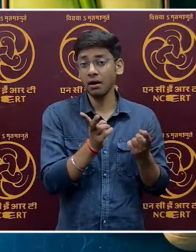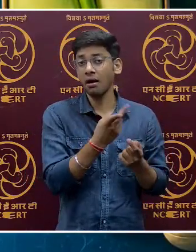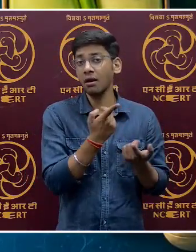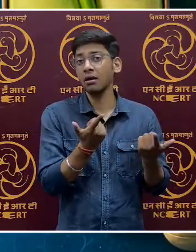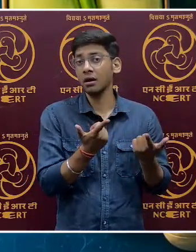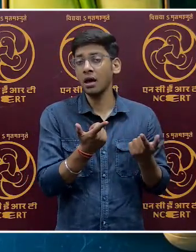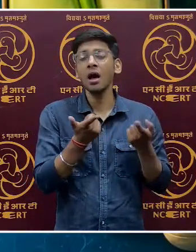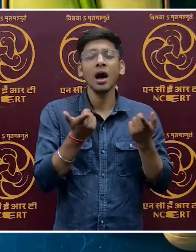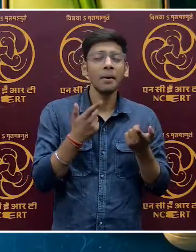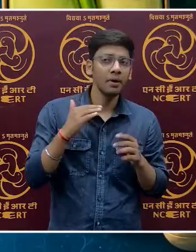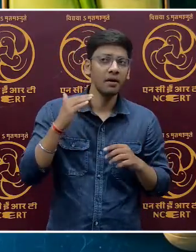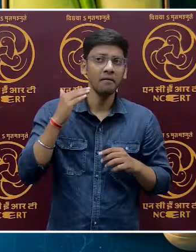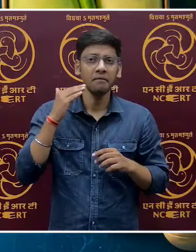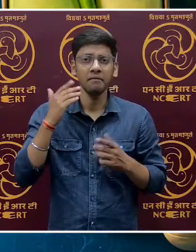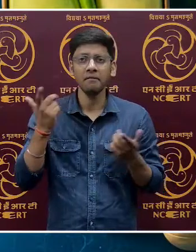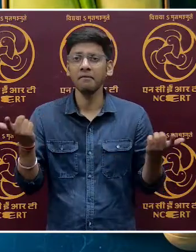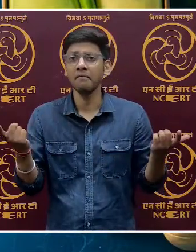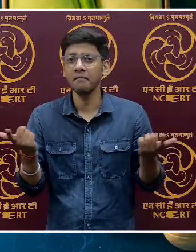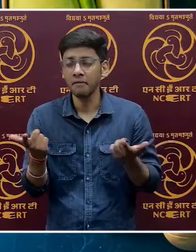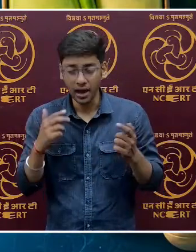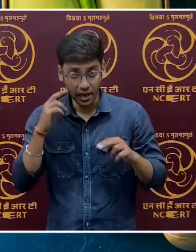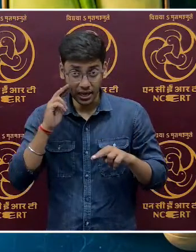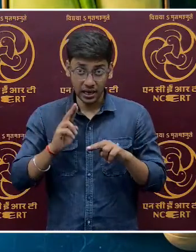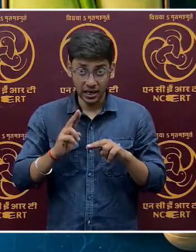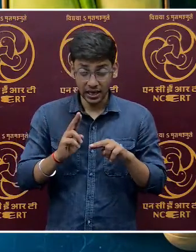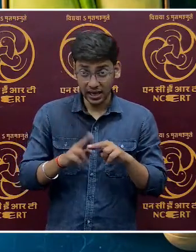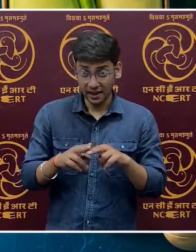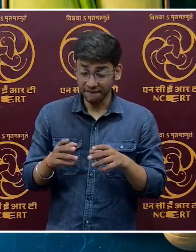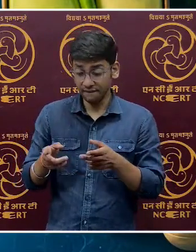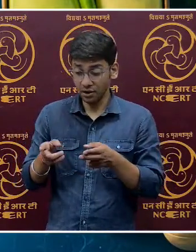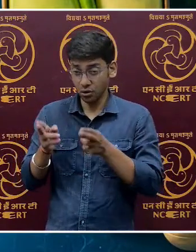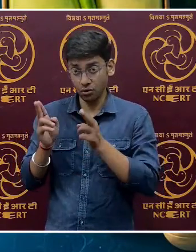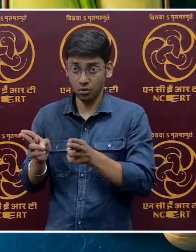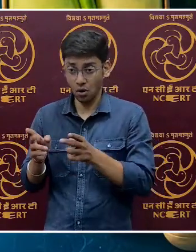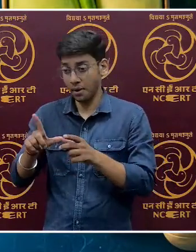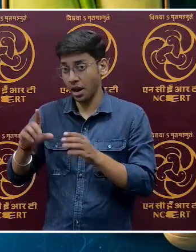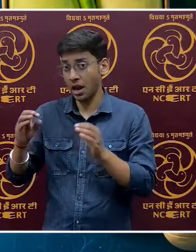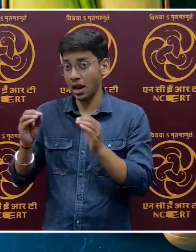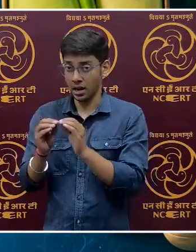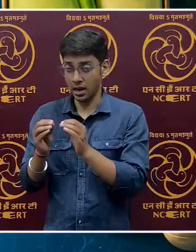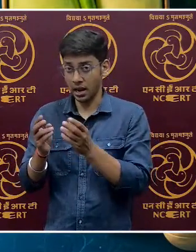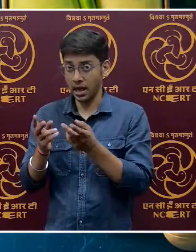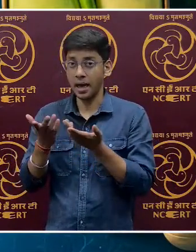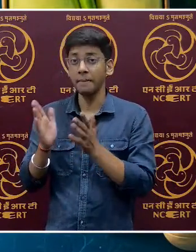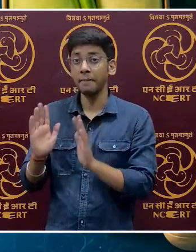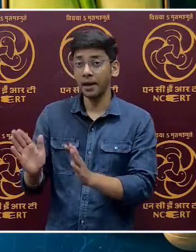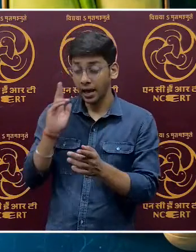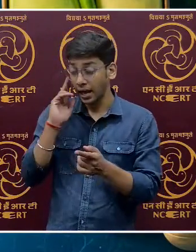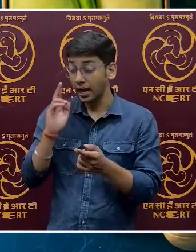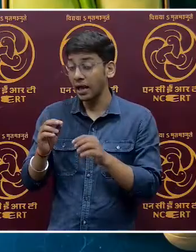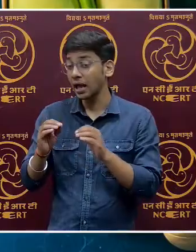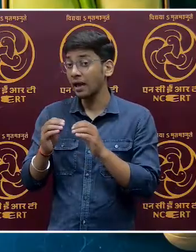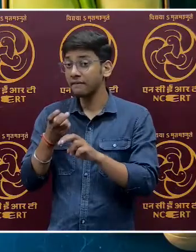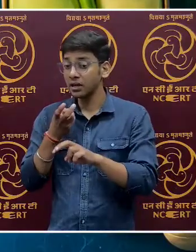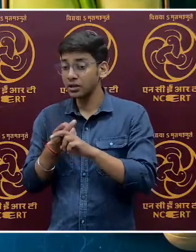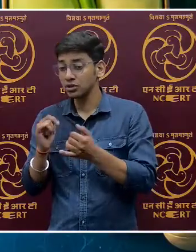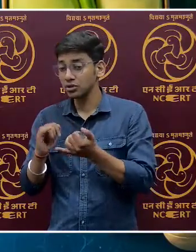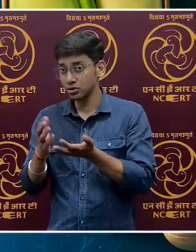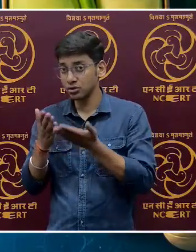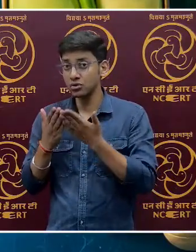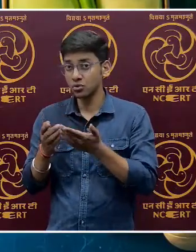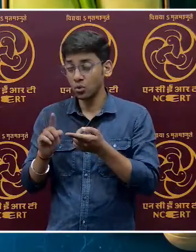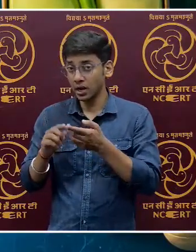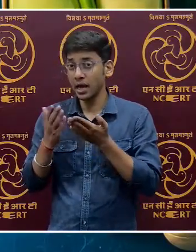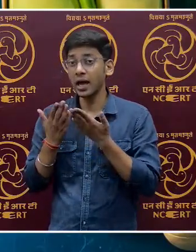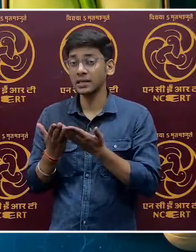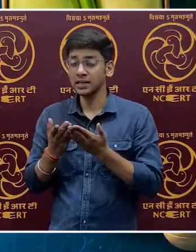virtual lab when we are already having a physical labs, and you can say the concept of physical lab in our school education.